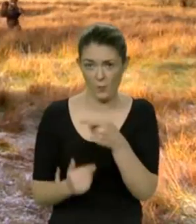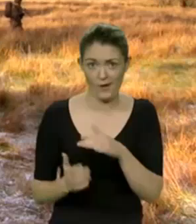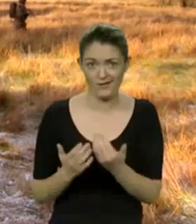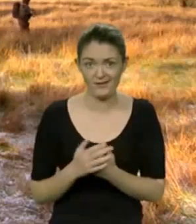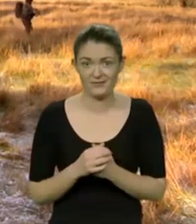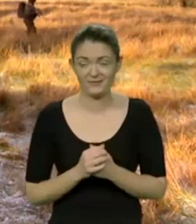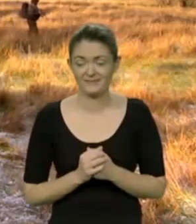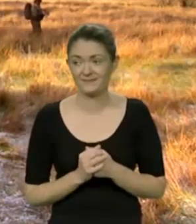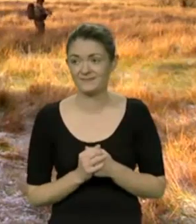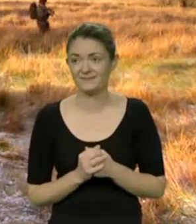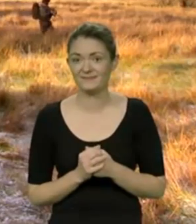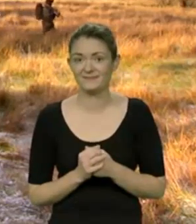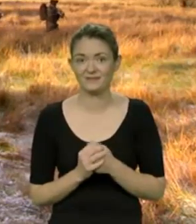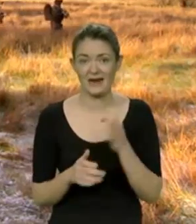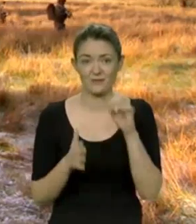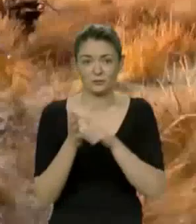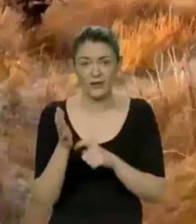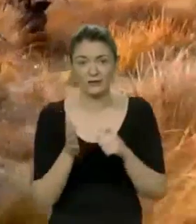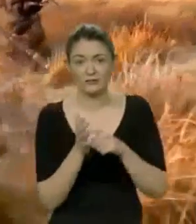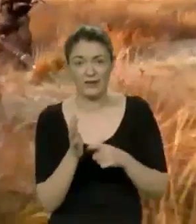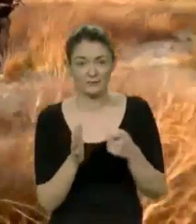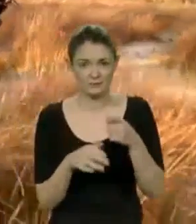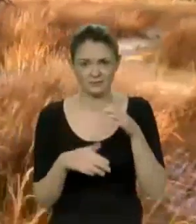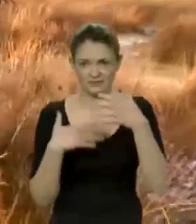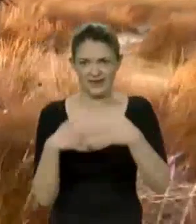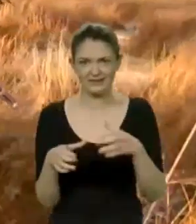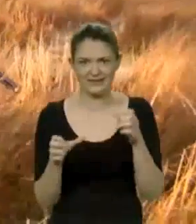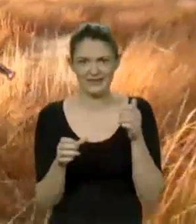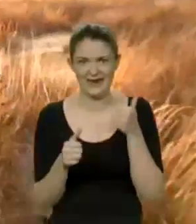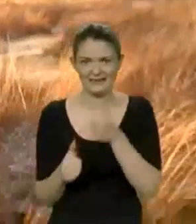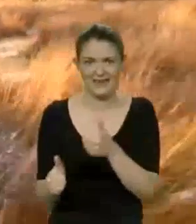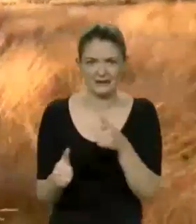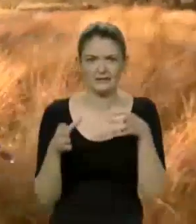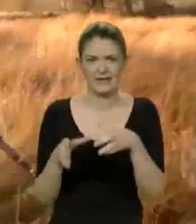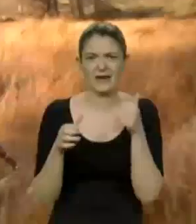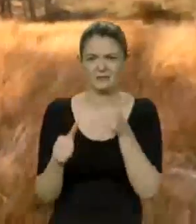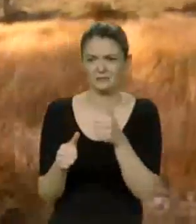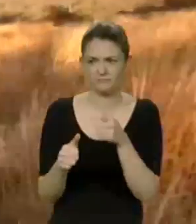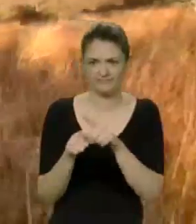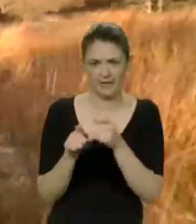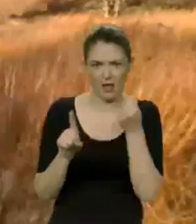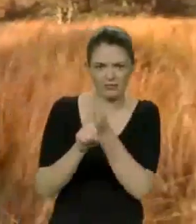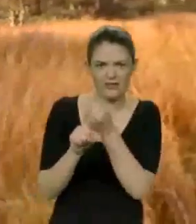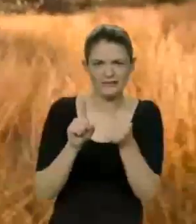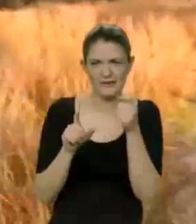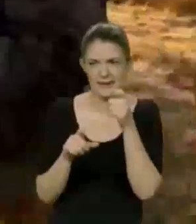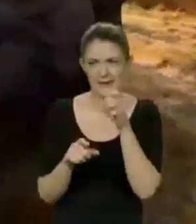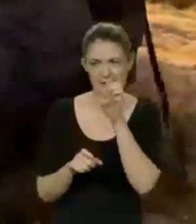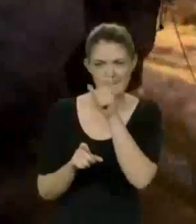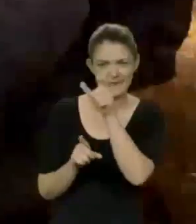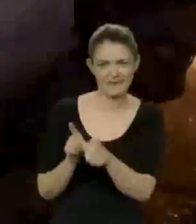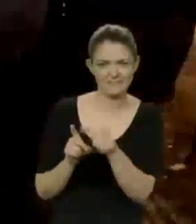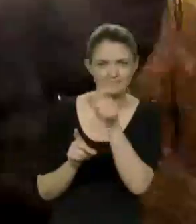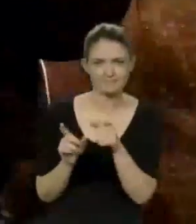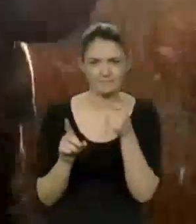After scratch, there are section attacks. A section attack is an assault on an enemy position. What is being tested now is the tactical